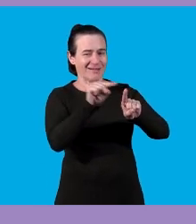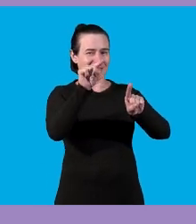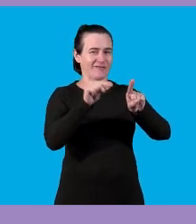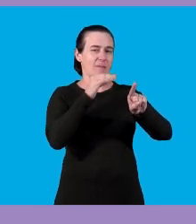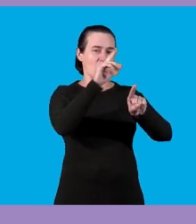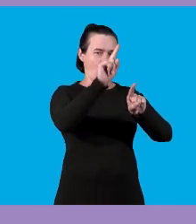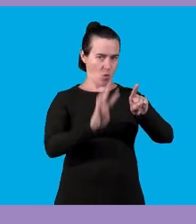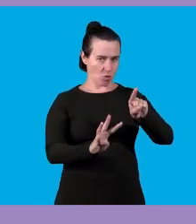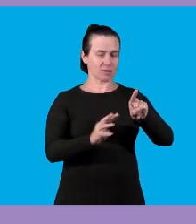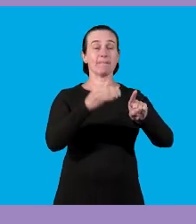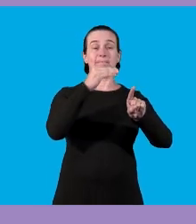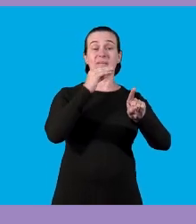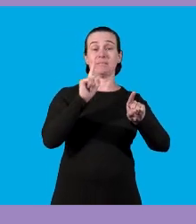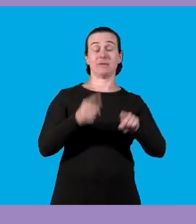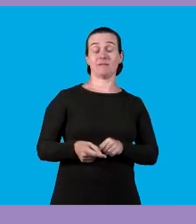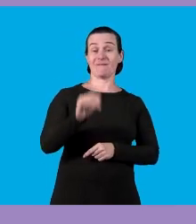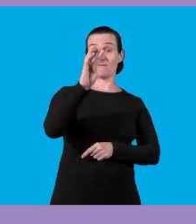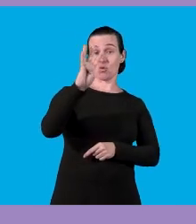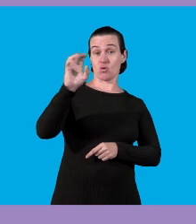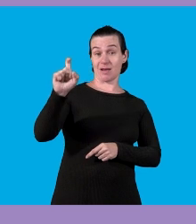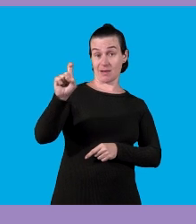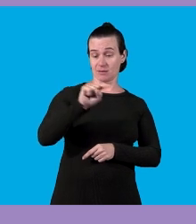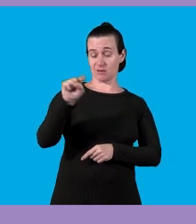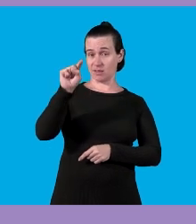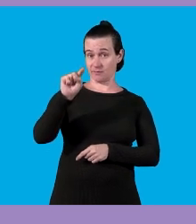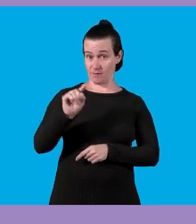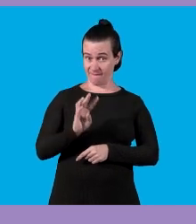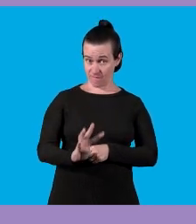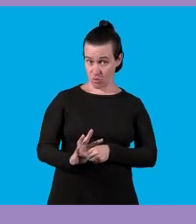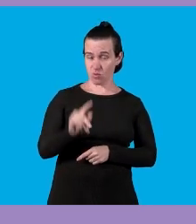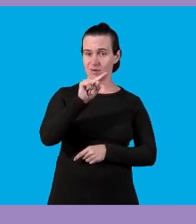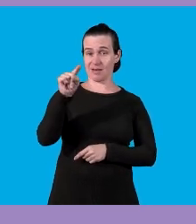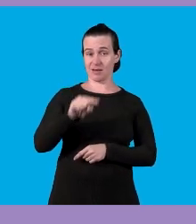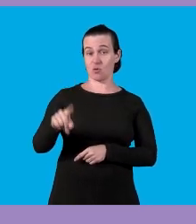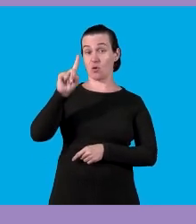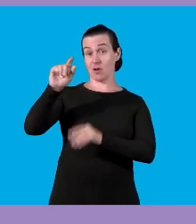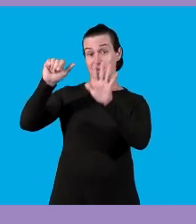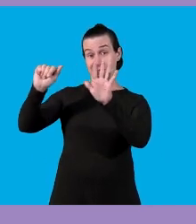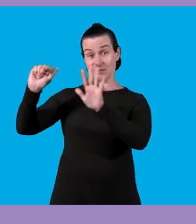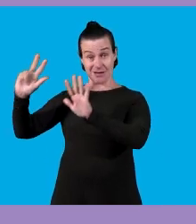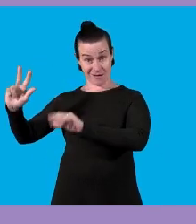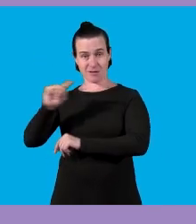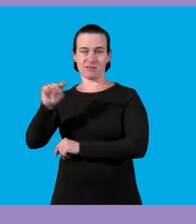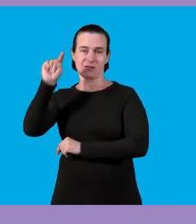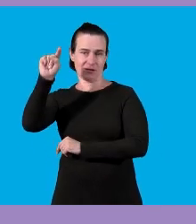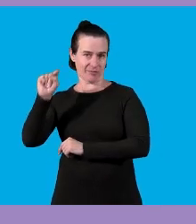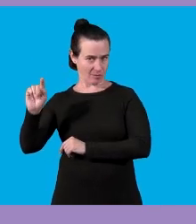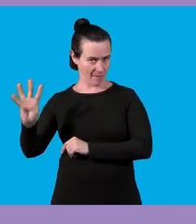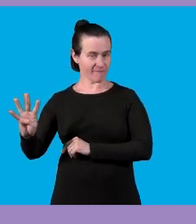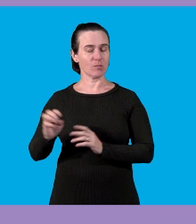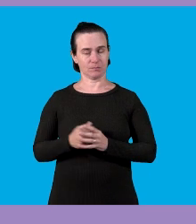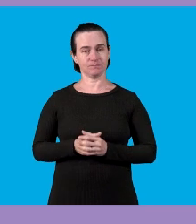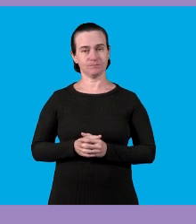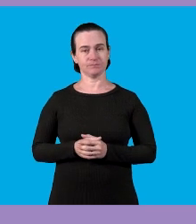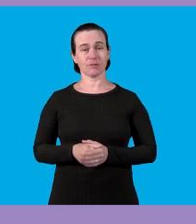and therefore we say 4x divided by 4 will be equals to 168 degrees divided